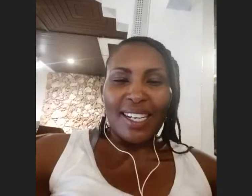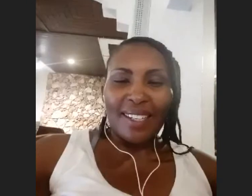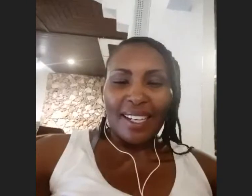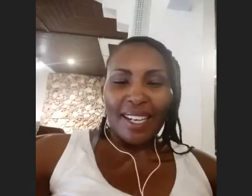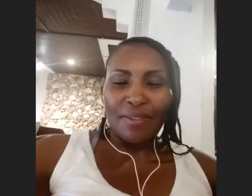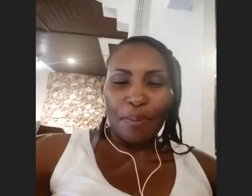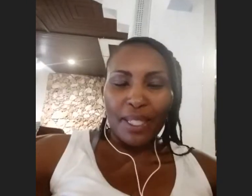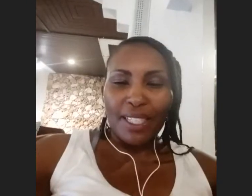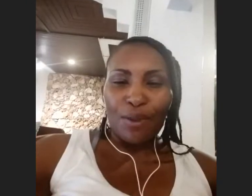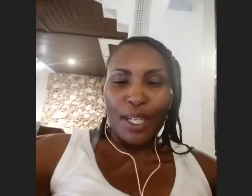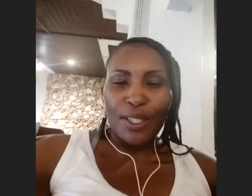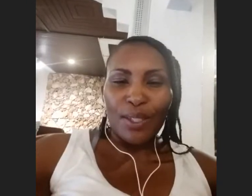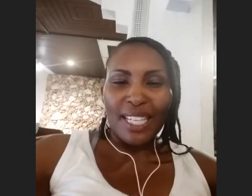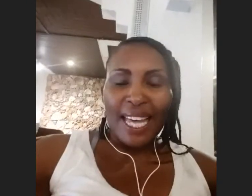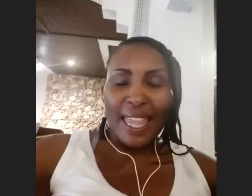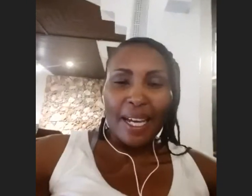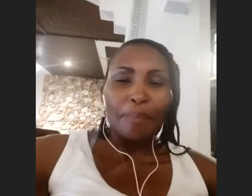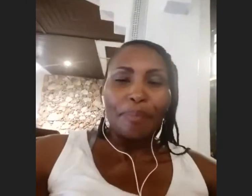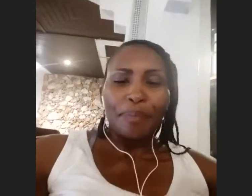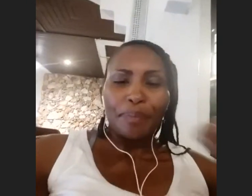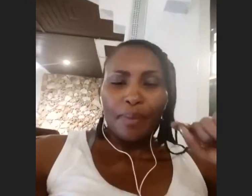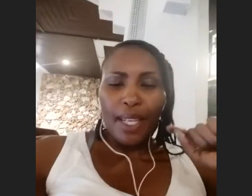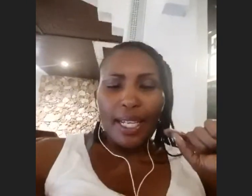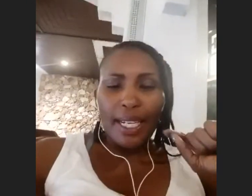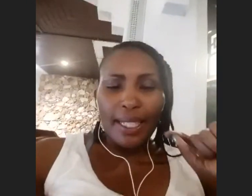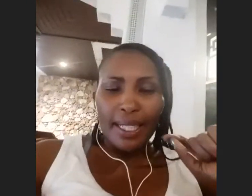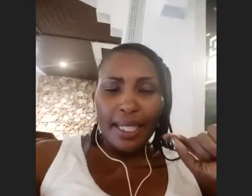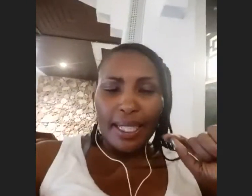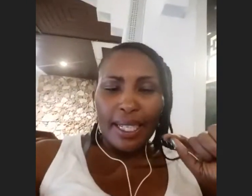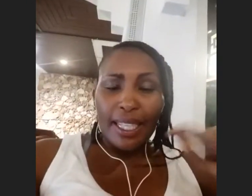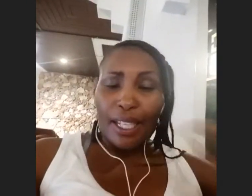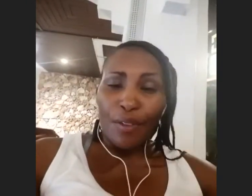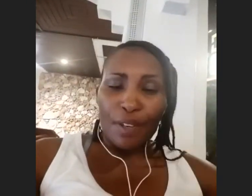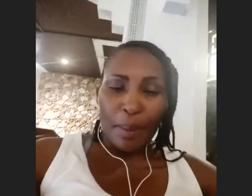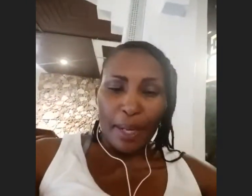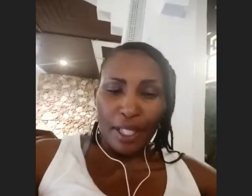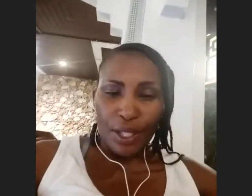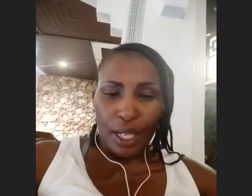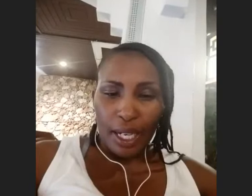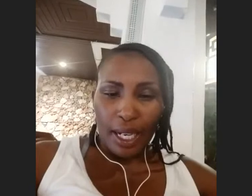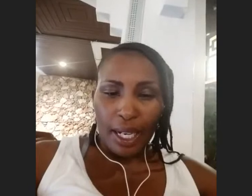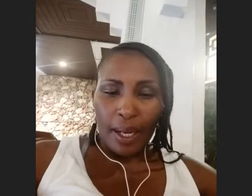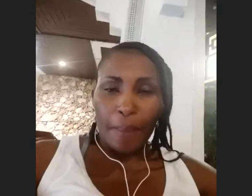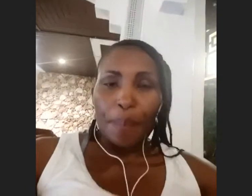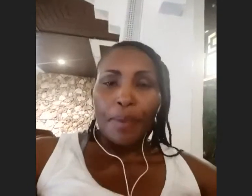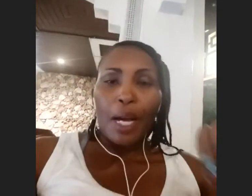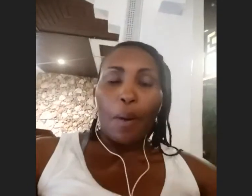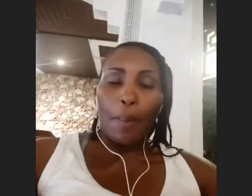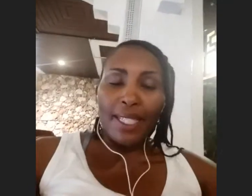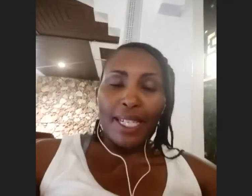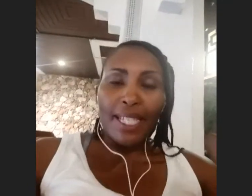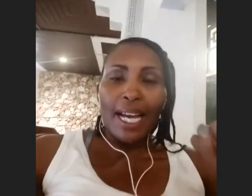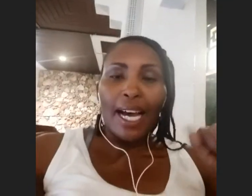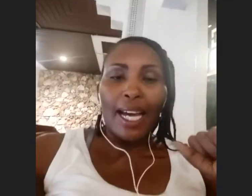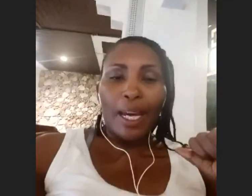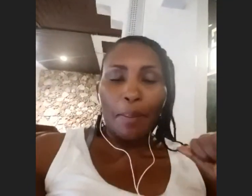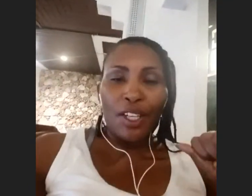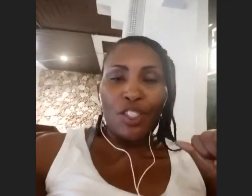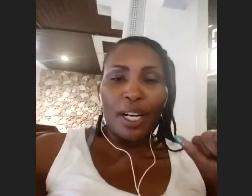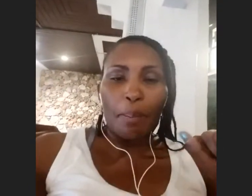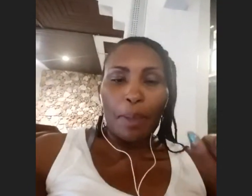guys have picked a few lessons here and there. And thank you very much. Our partners